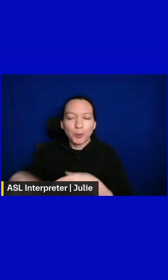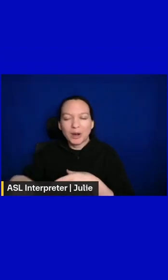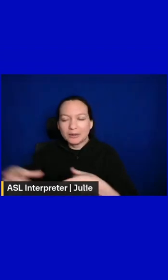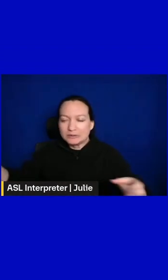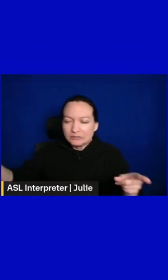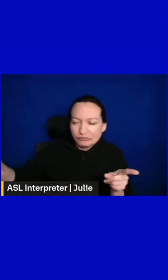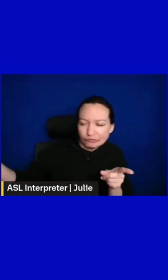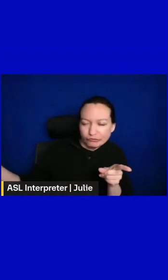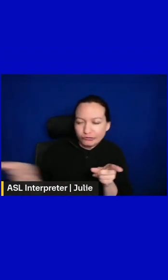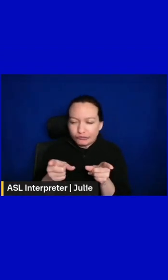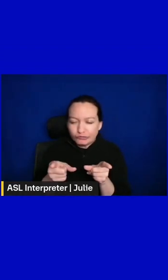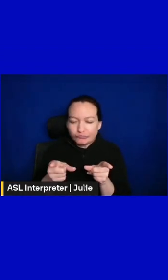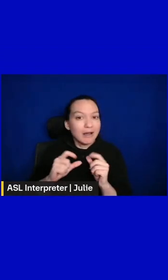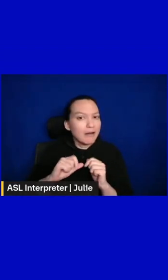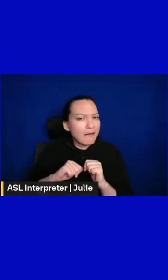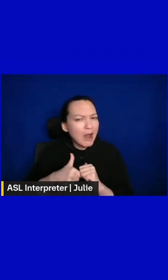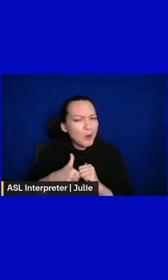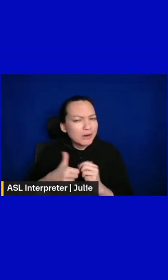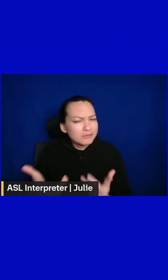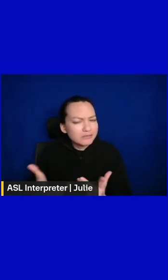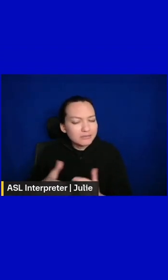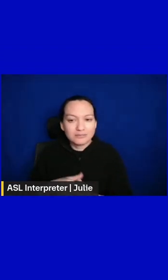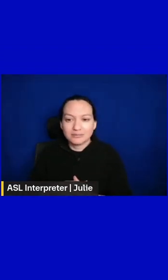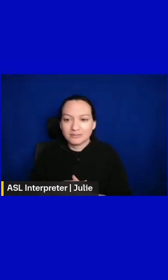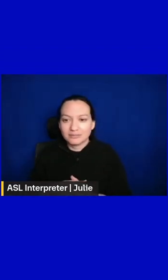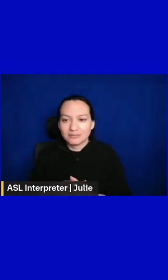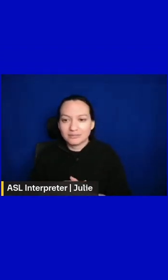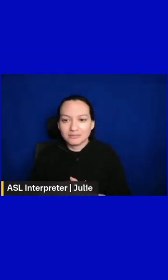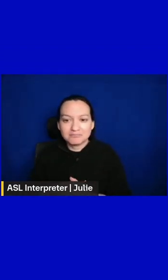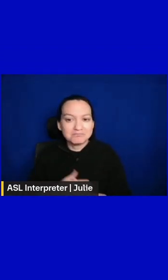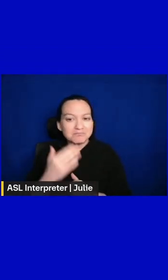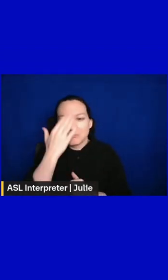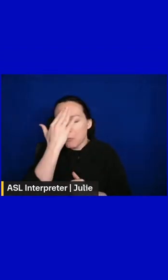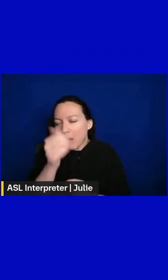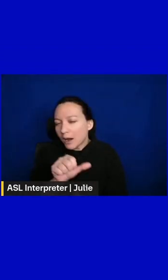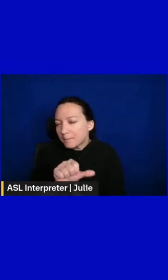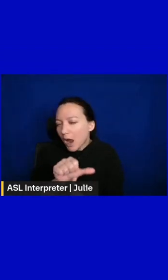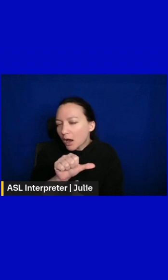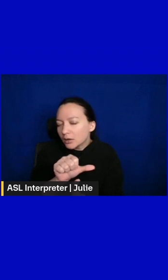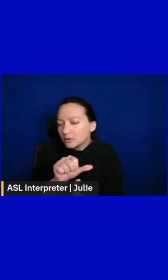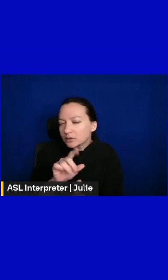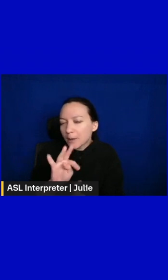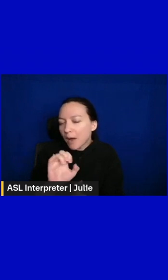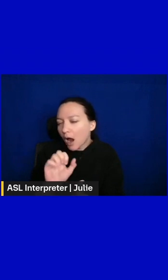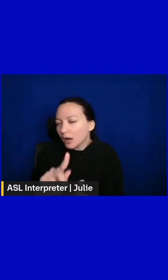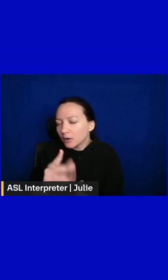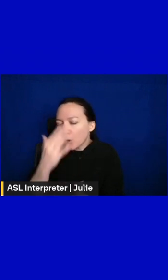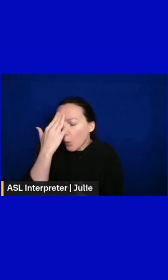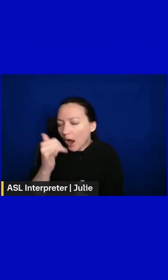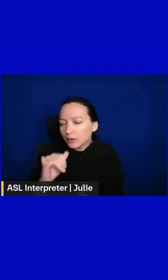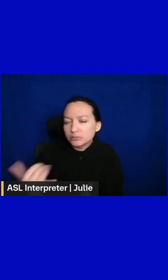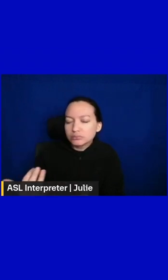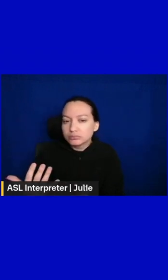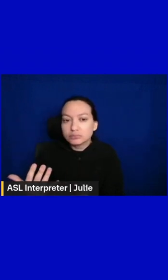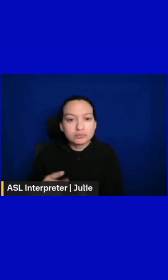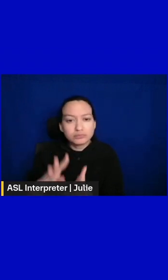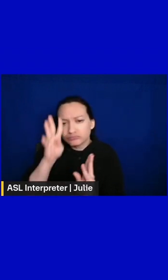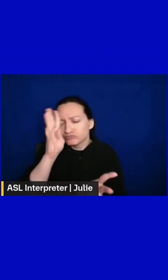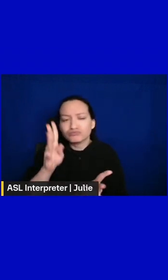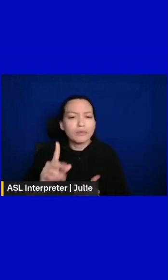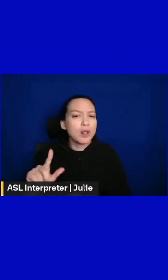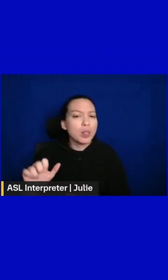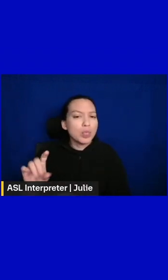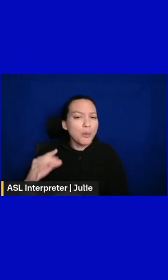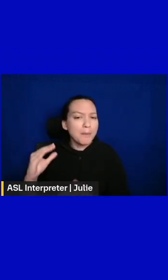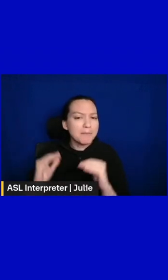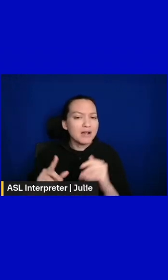more. How can we do that? Why mocking? We have a load balancer Terraform module, let's say.